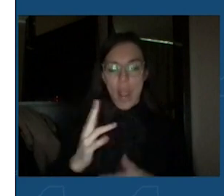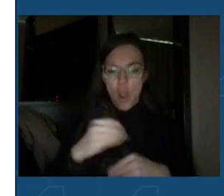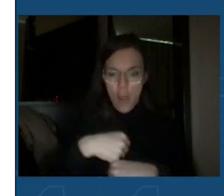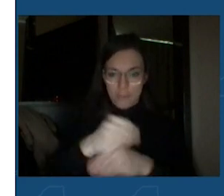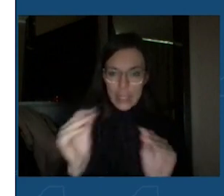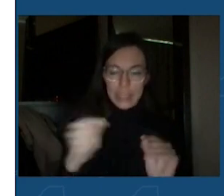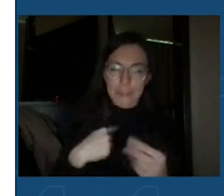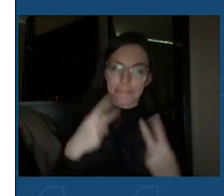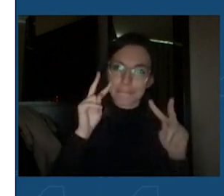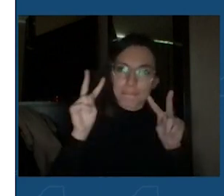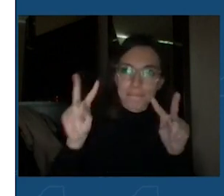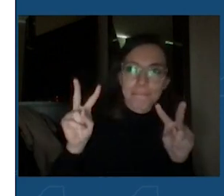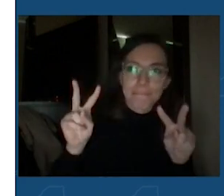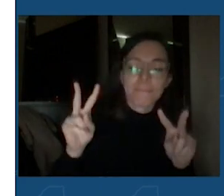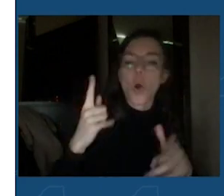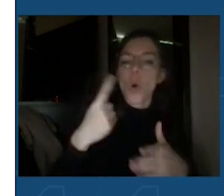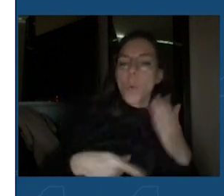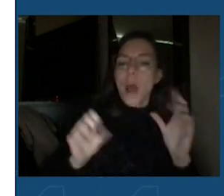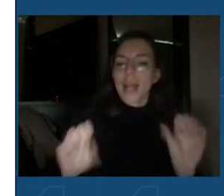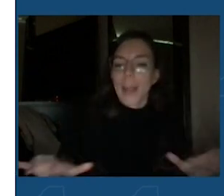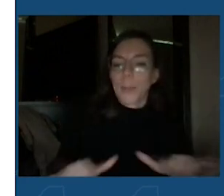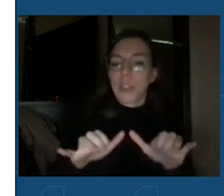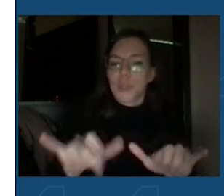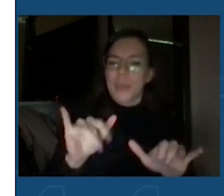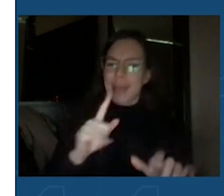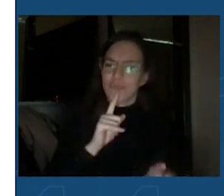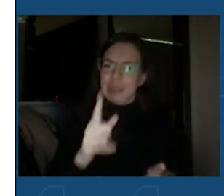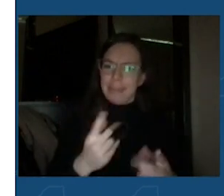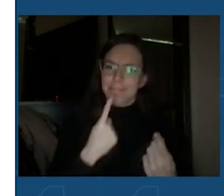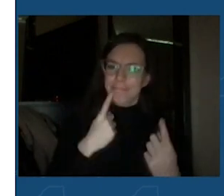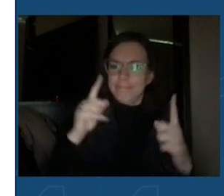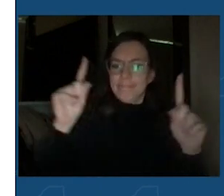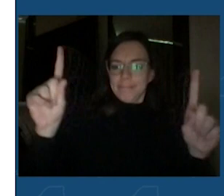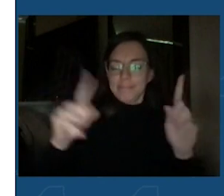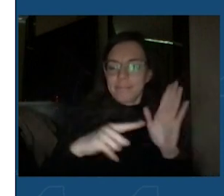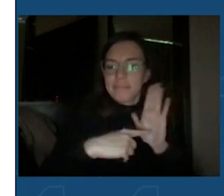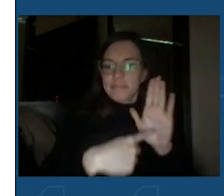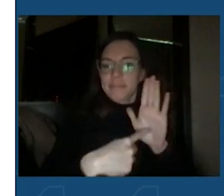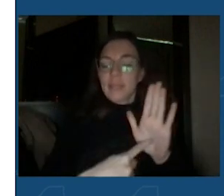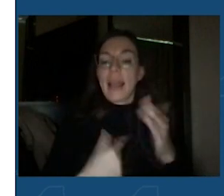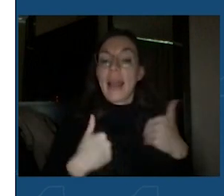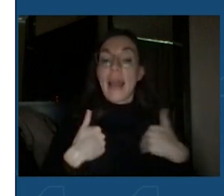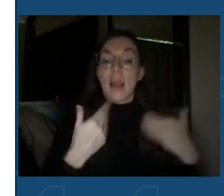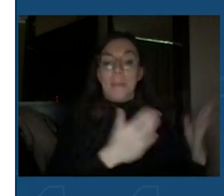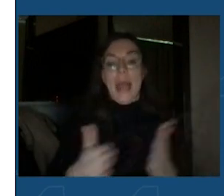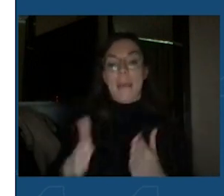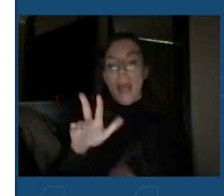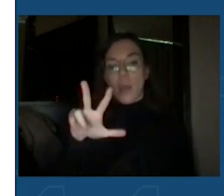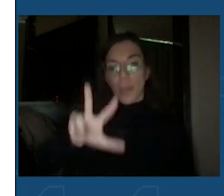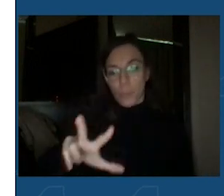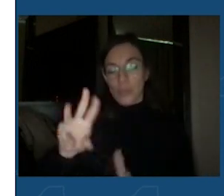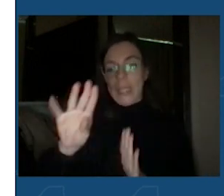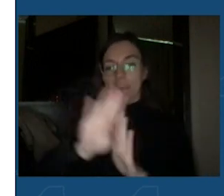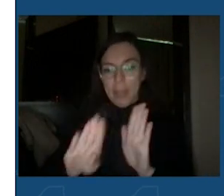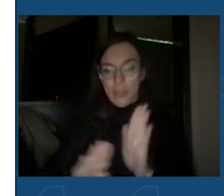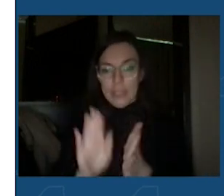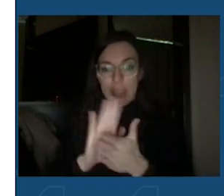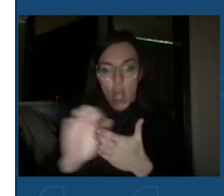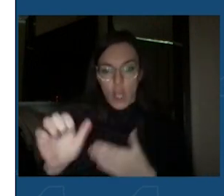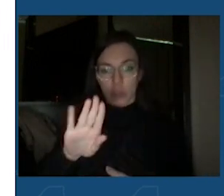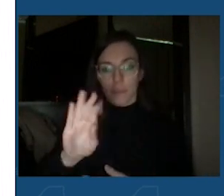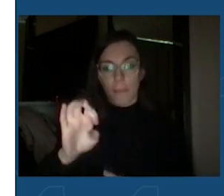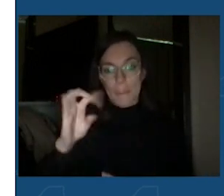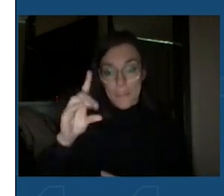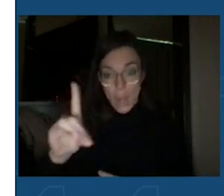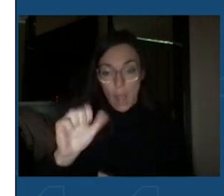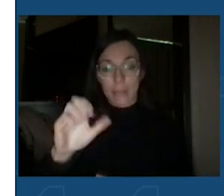and be attention getting. And there was a plan to have about $3 billion of a bond act, sounds great.